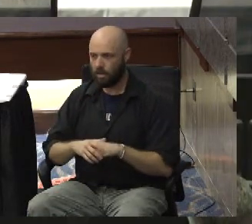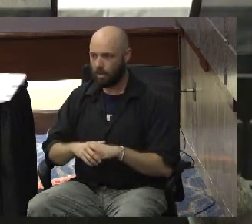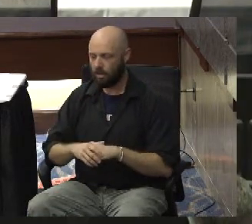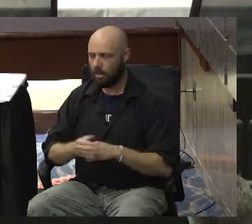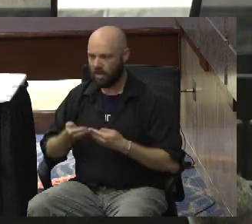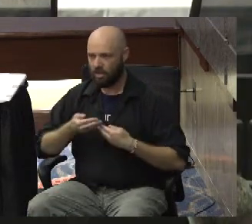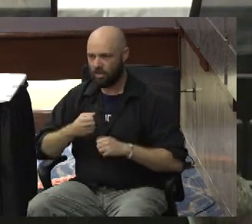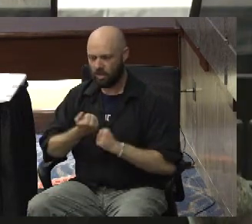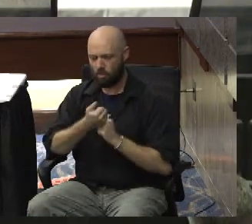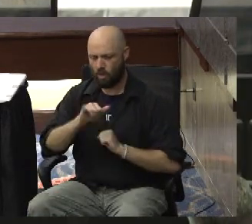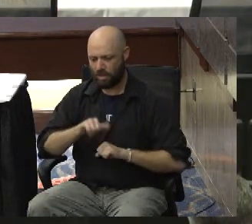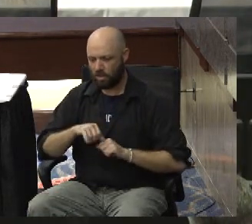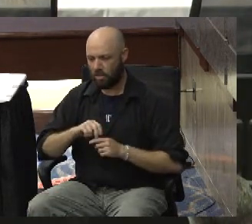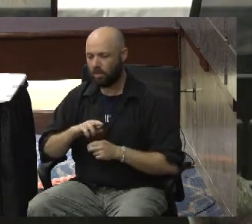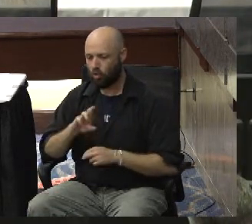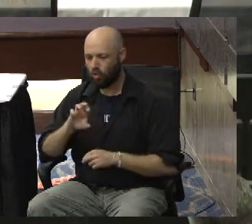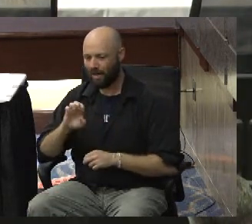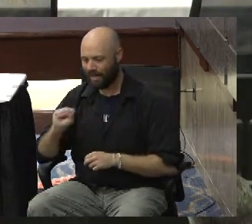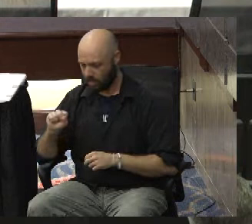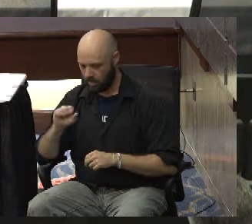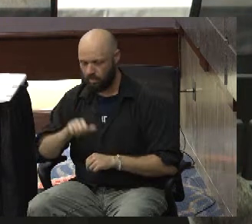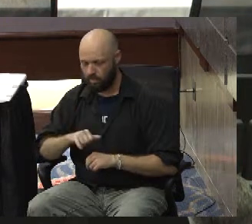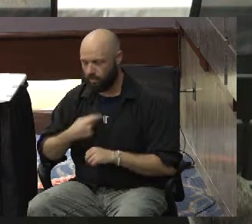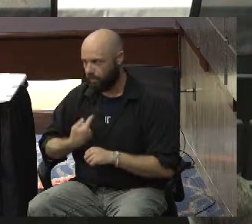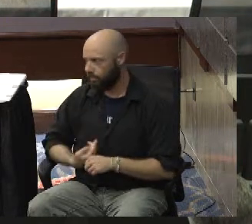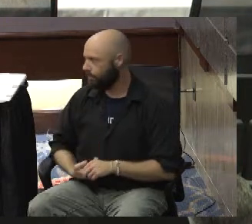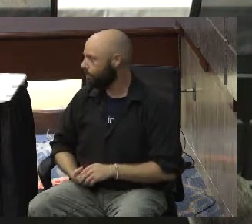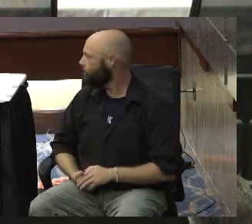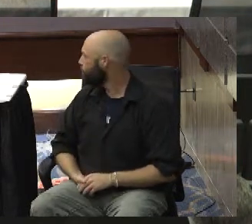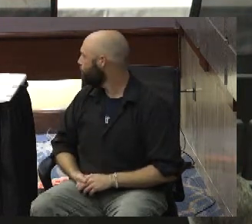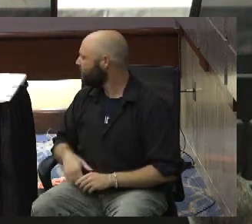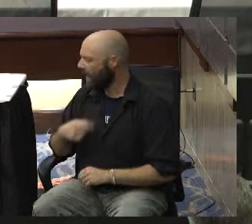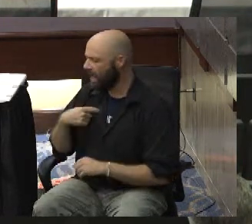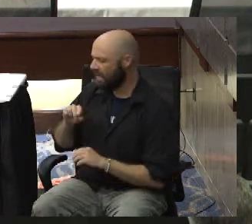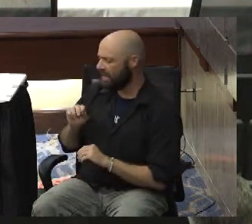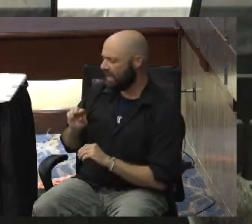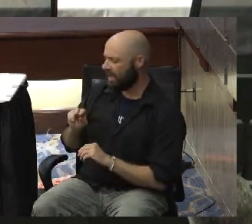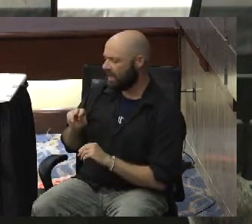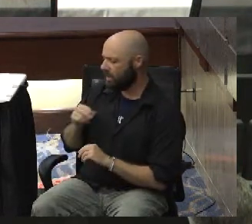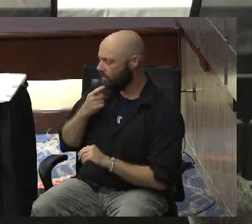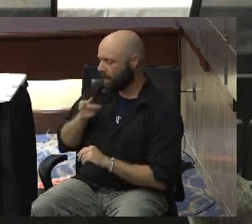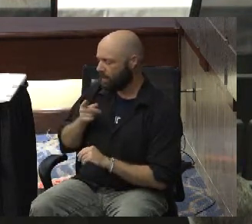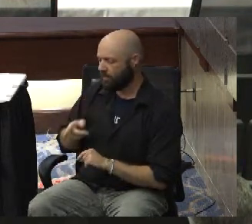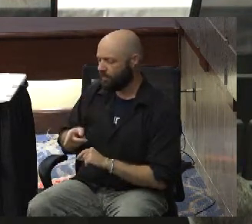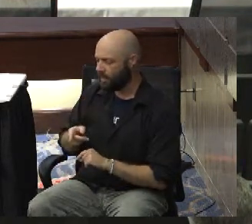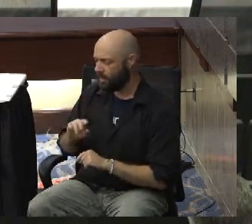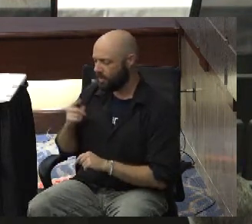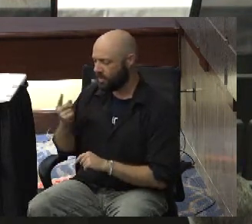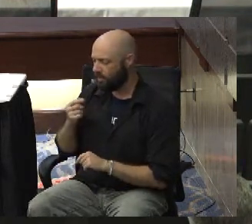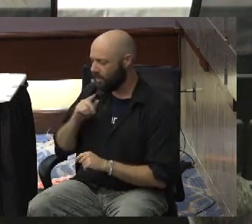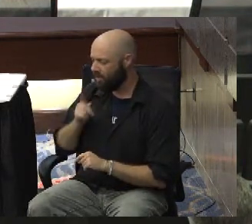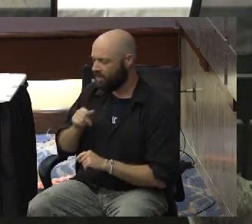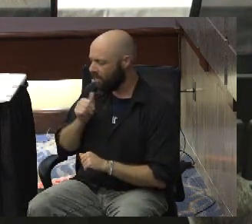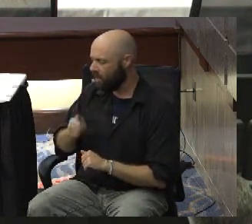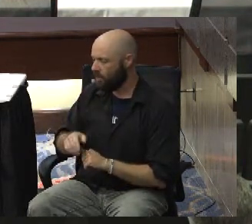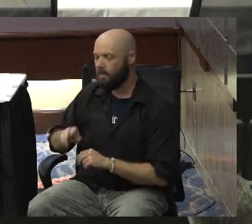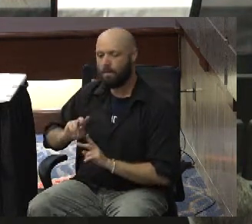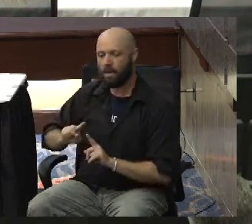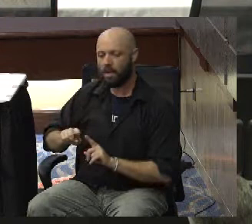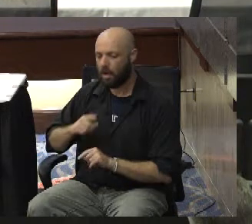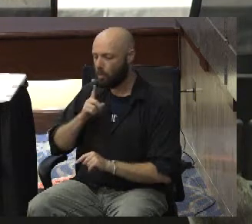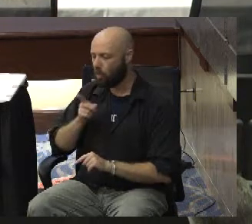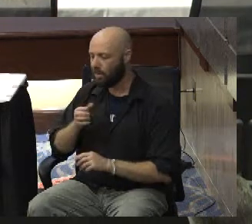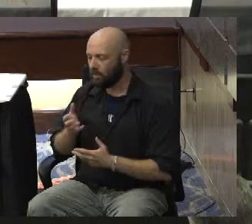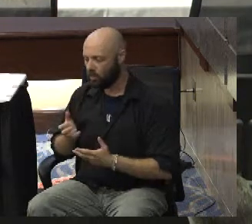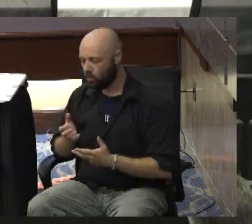Thank you, Hector. Jennifer, I'm sorry. I don't have anyone registered to speak on this item, but I think I wanted to make sure that I could